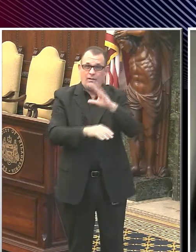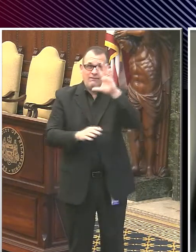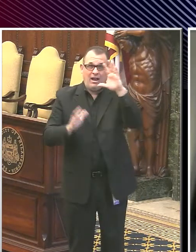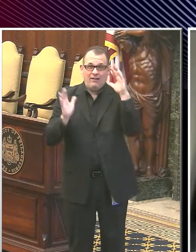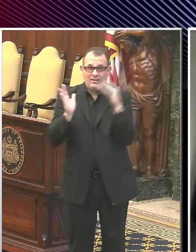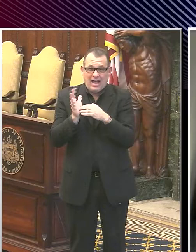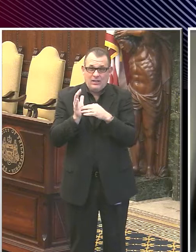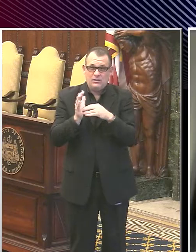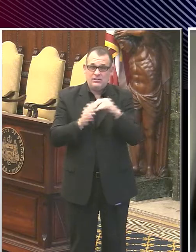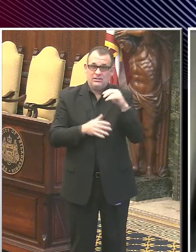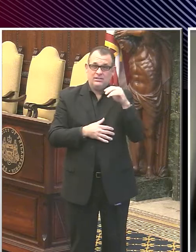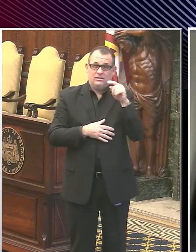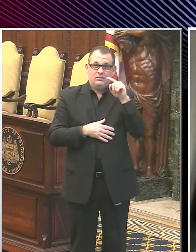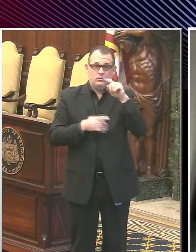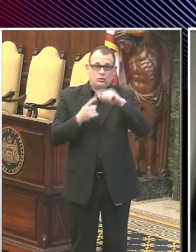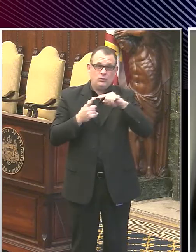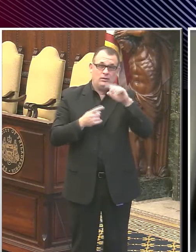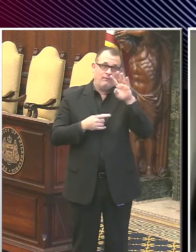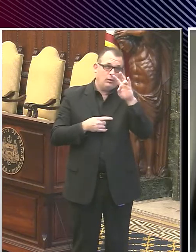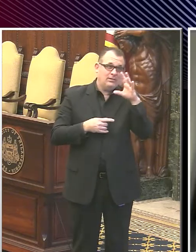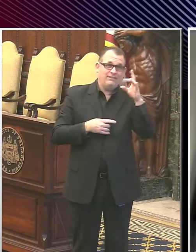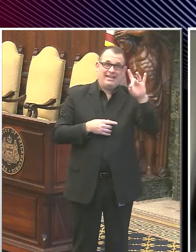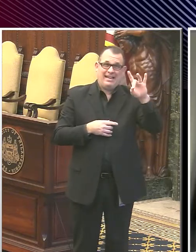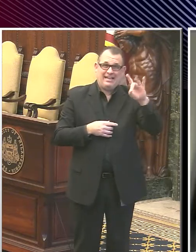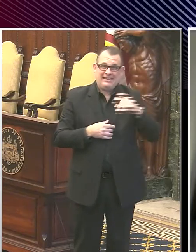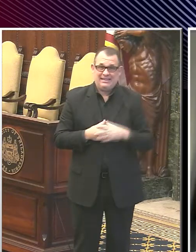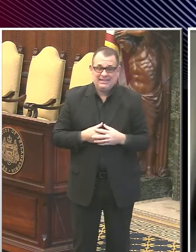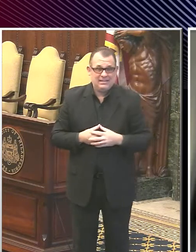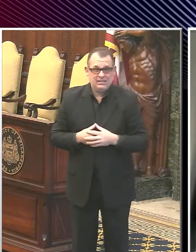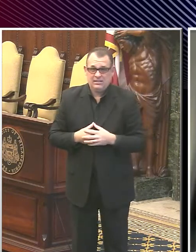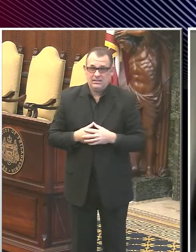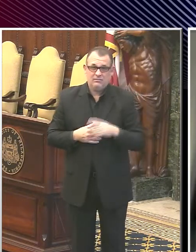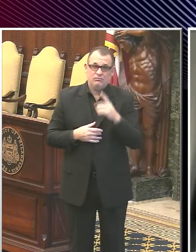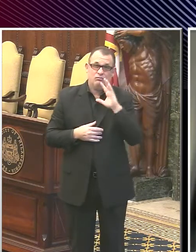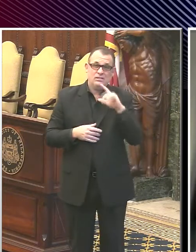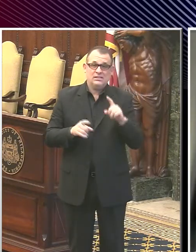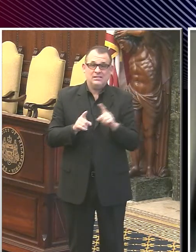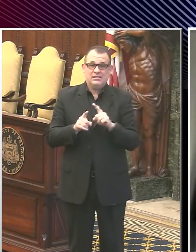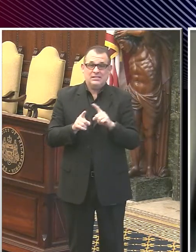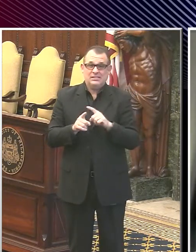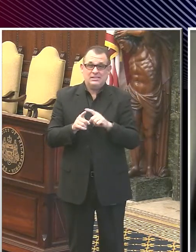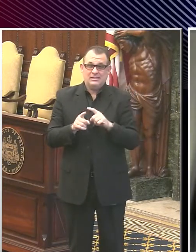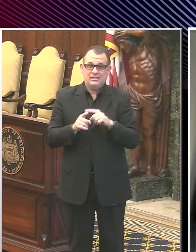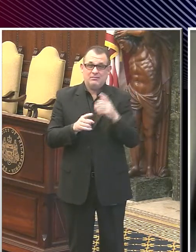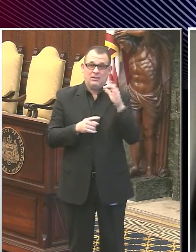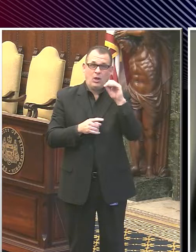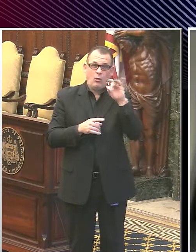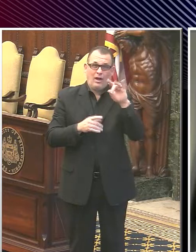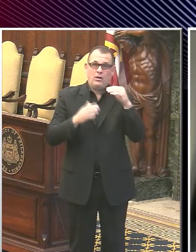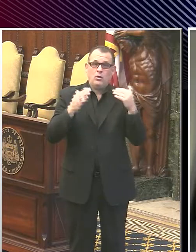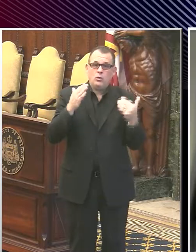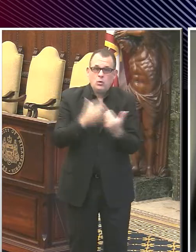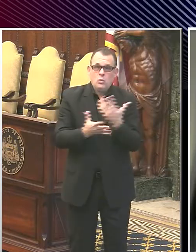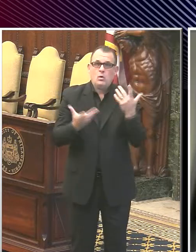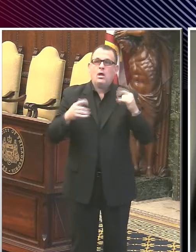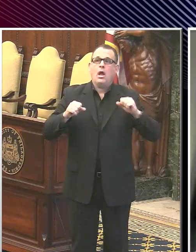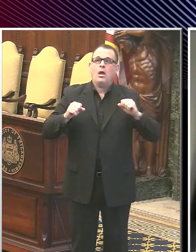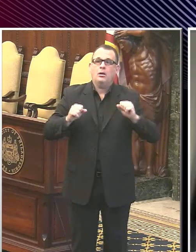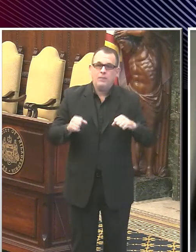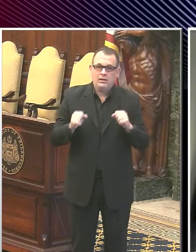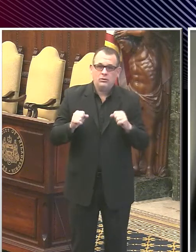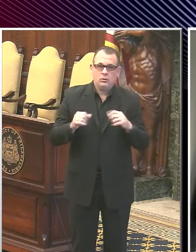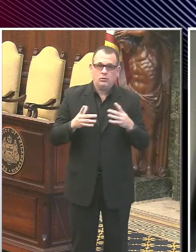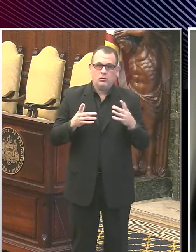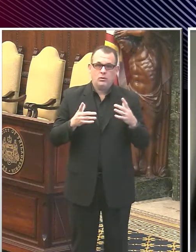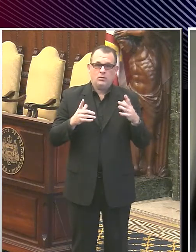75,458 since the beginning of the epidemic. And in addition, 108 new probable cases diagnosed by the rapid antigen